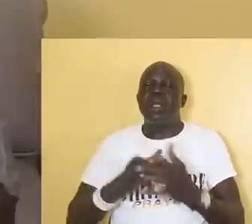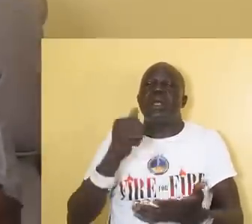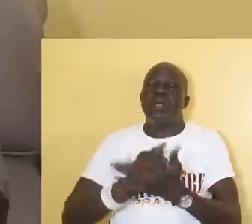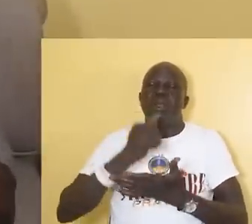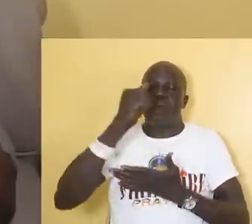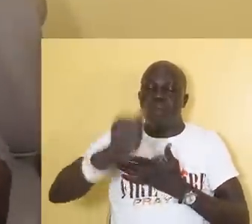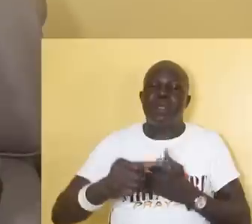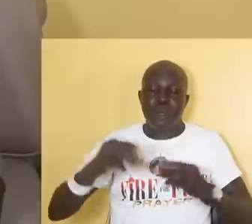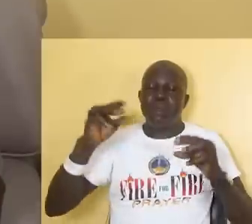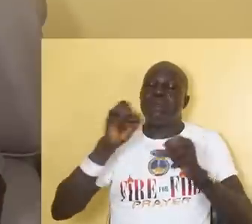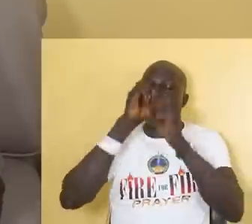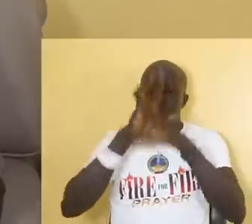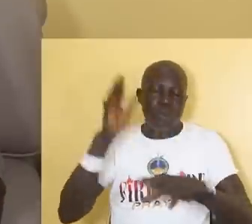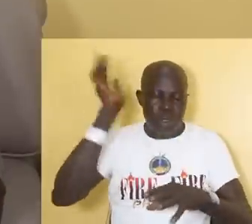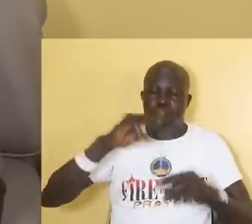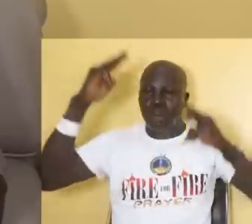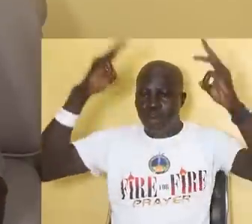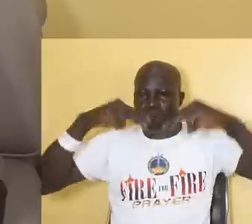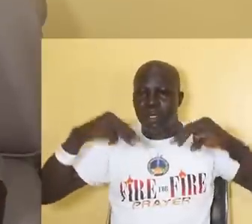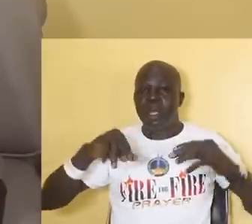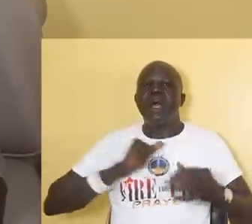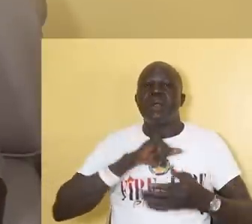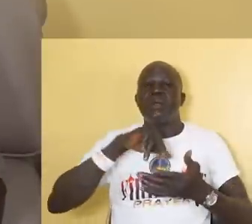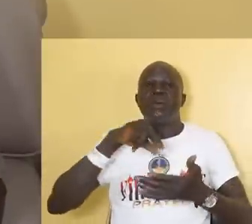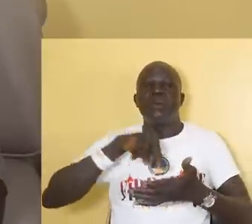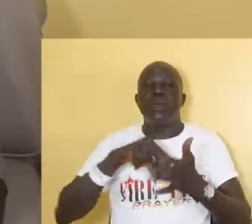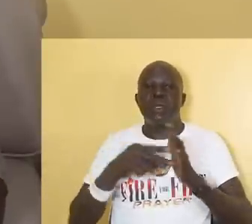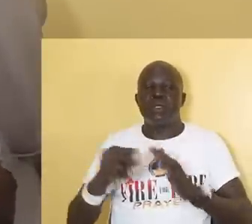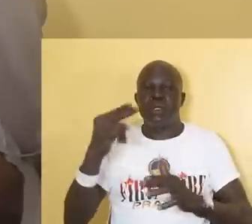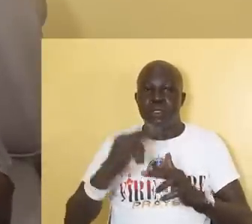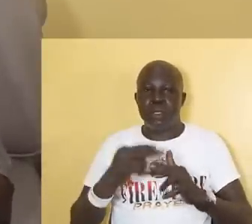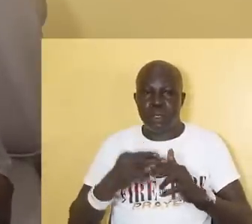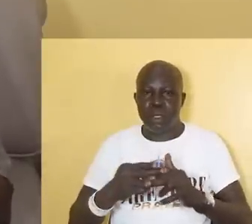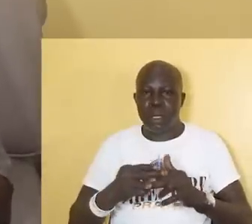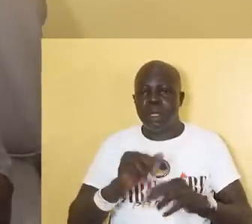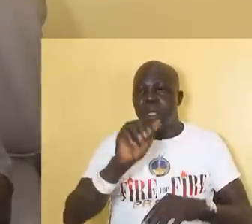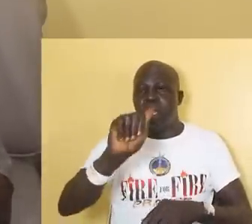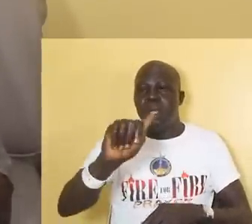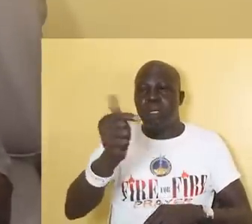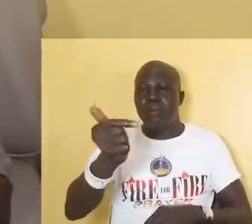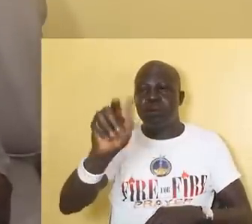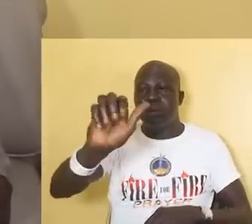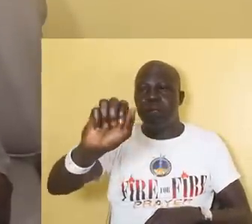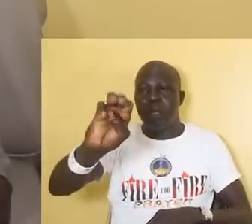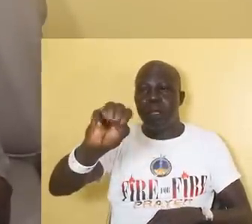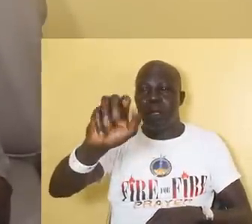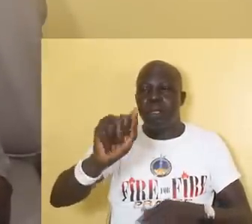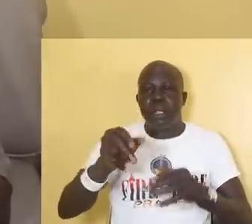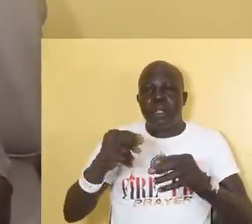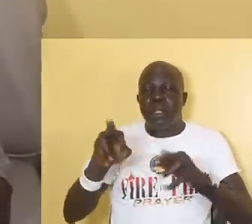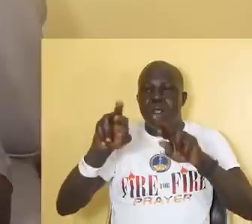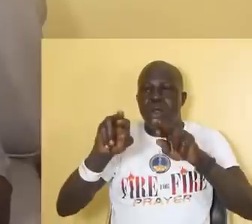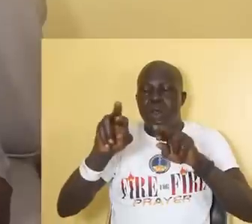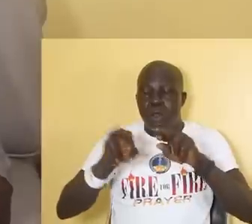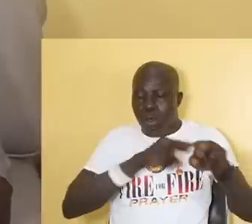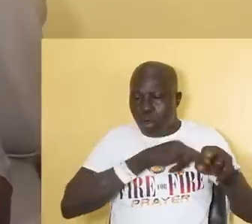Shower of blessing will shower. I must mention the Advan of his son. The Advan of his son. His Royal Highness. His Royal